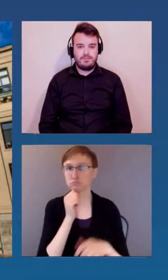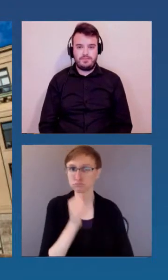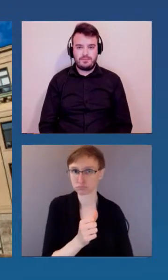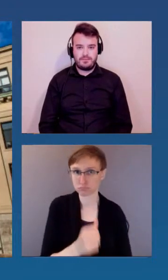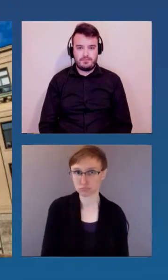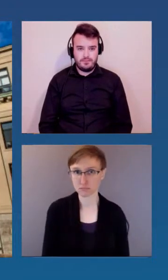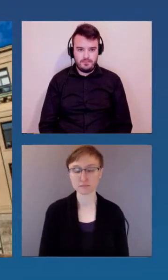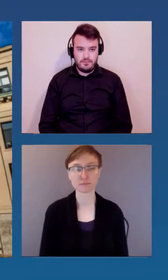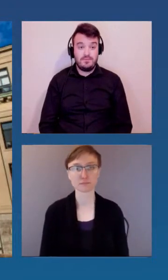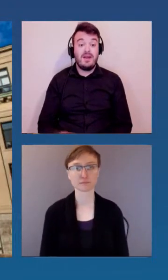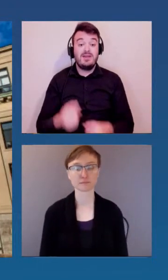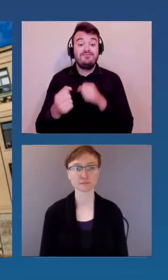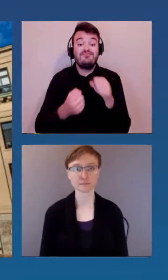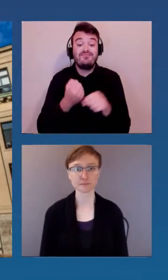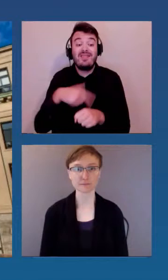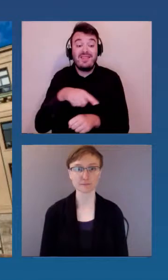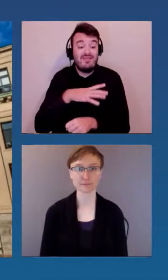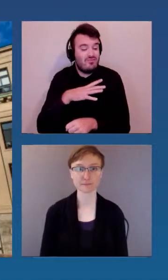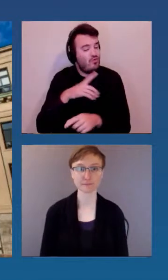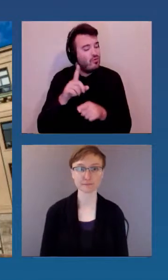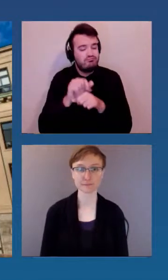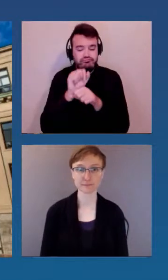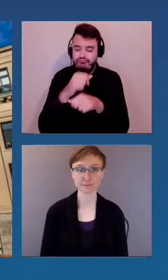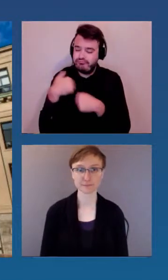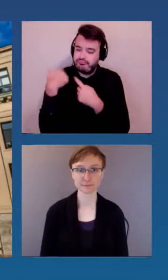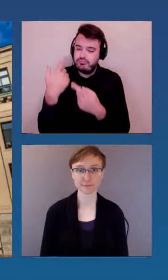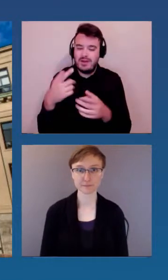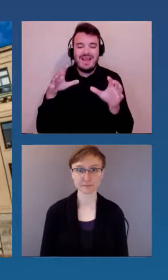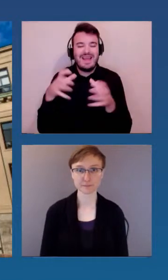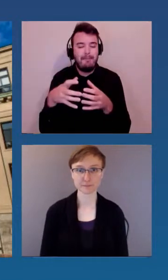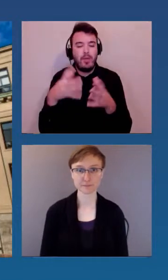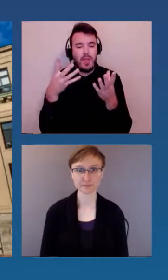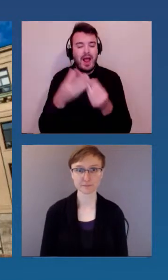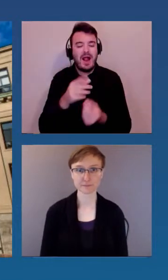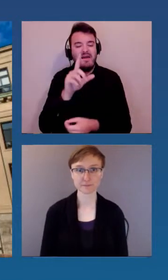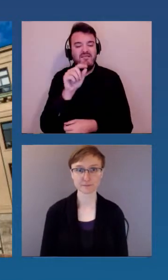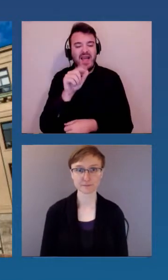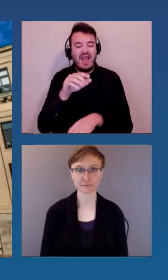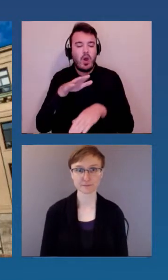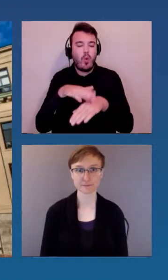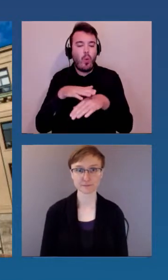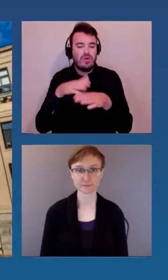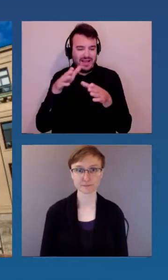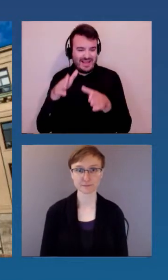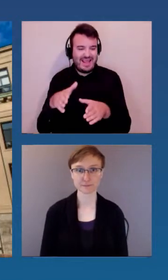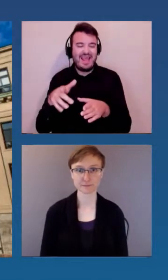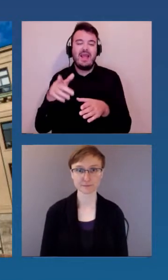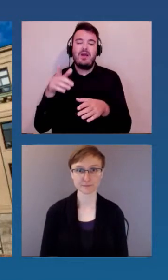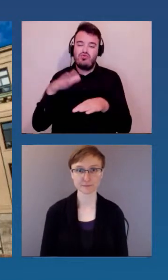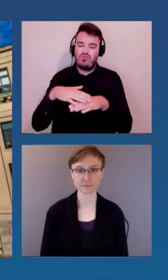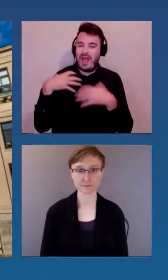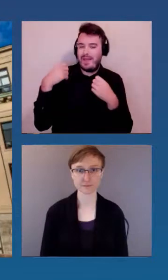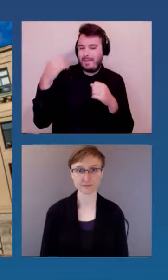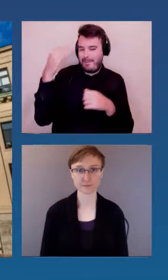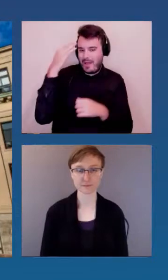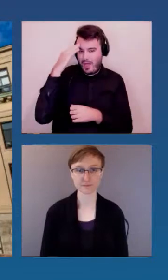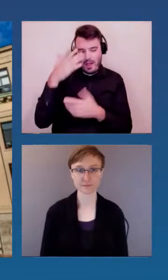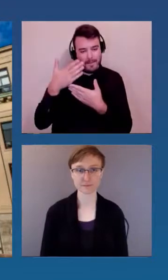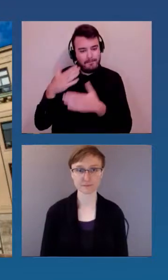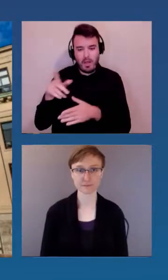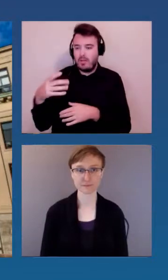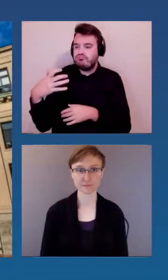de stress et d'anxiété sont encore plus élevés que d'habitude, il va être absolument important de porter